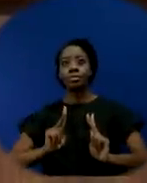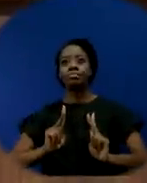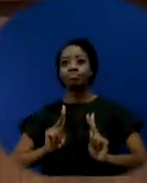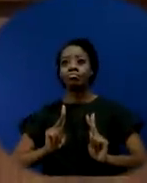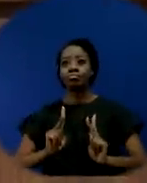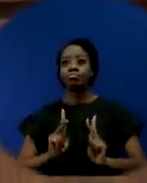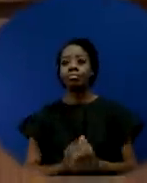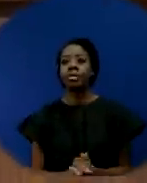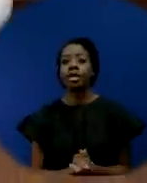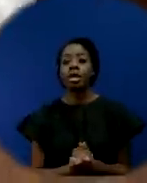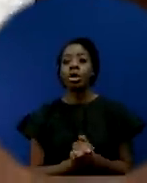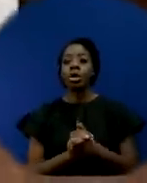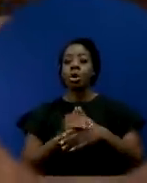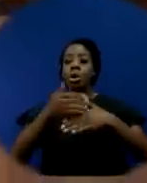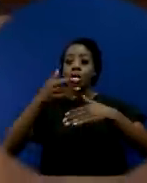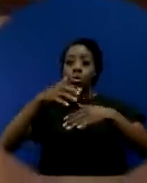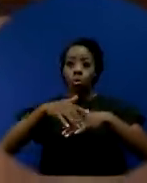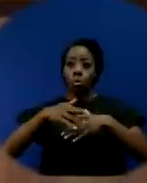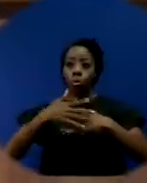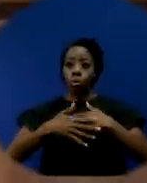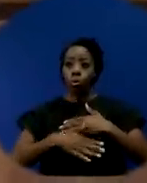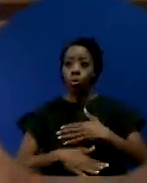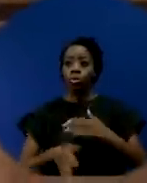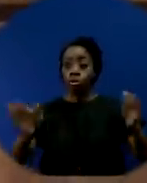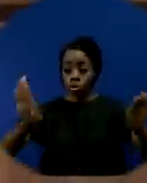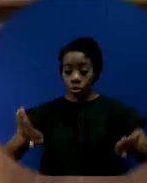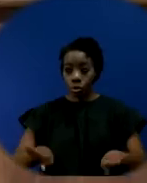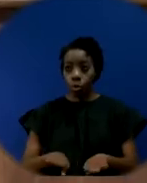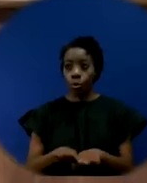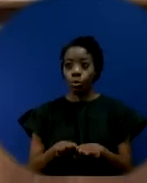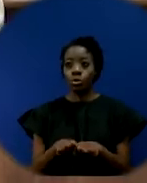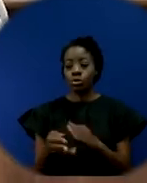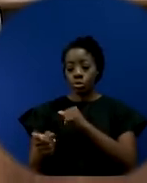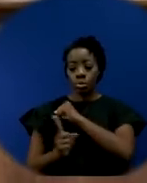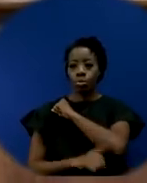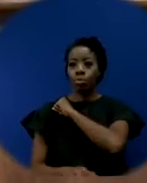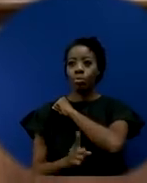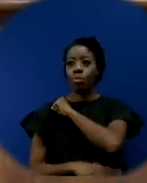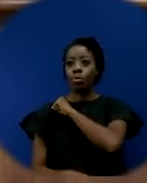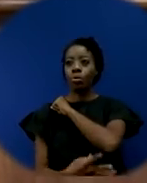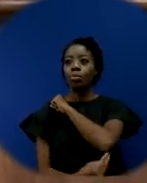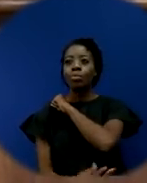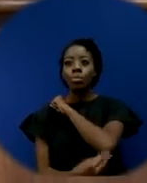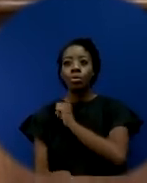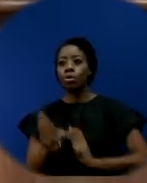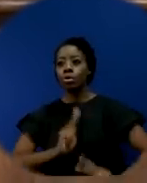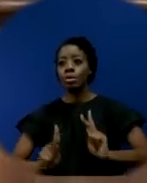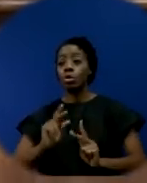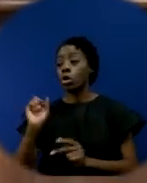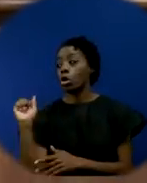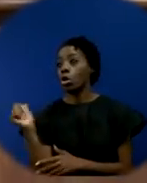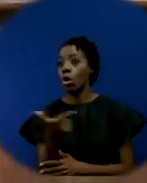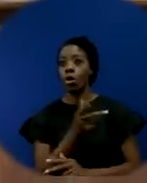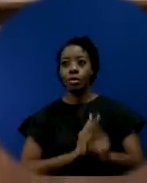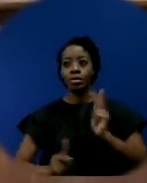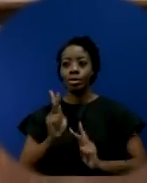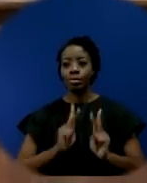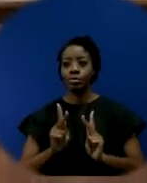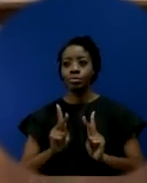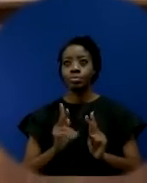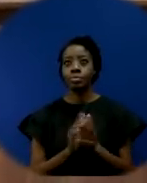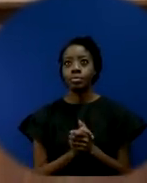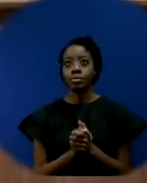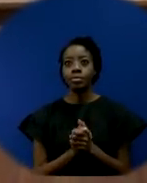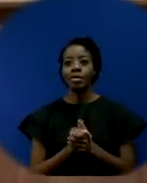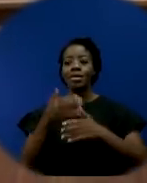folk. Flows to the lowest valley. That's for the poor folk and everybody in between. The